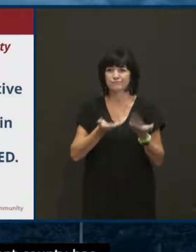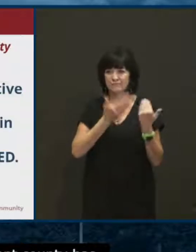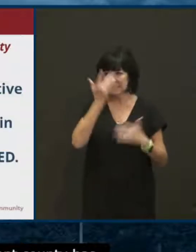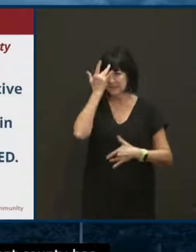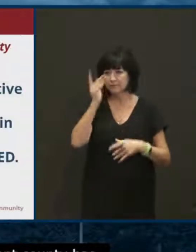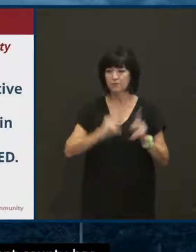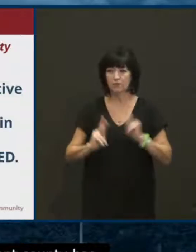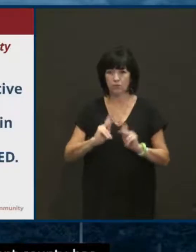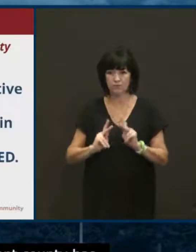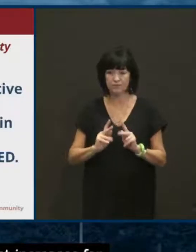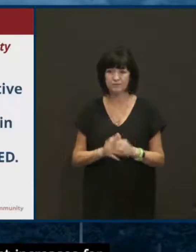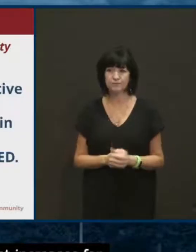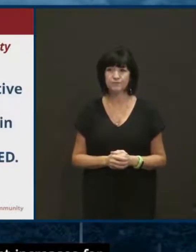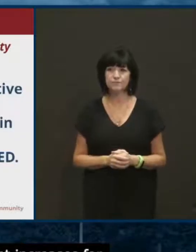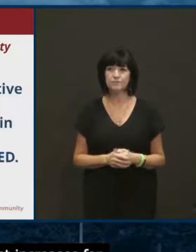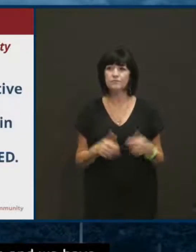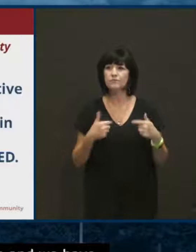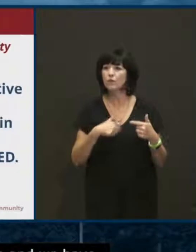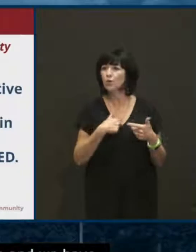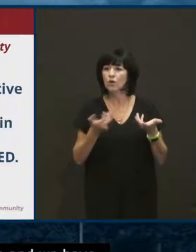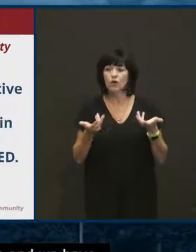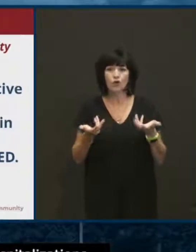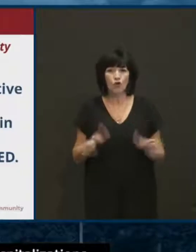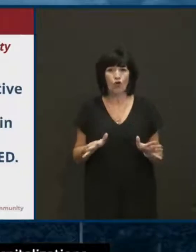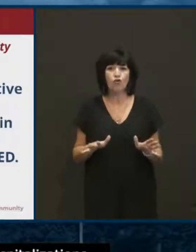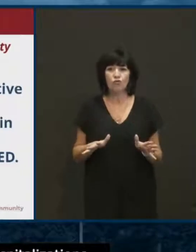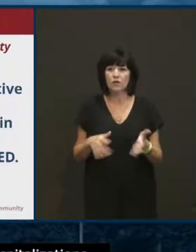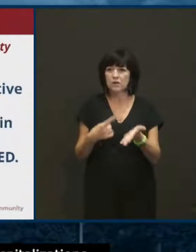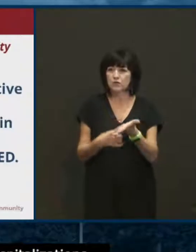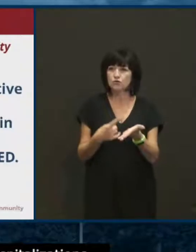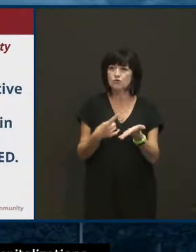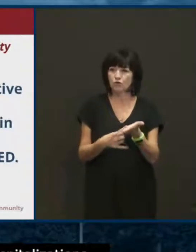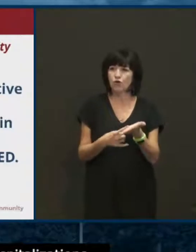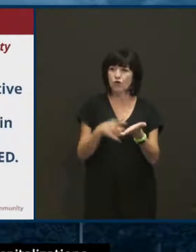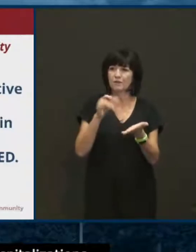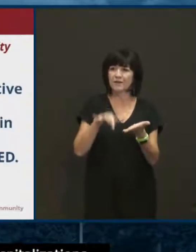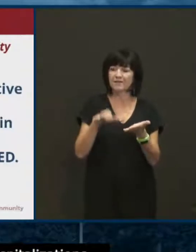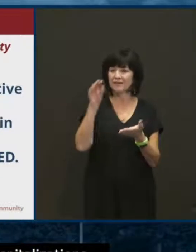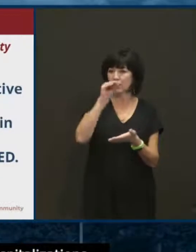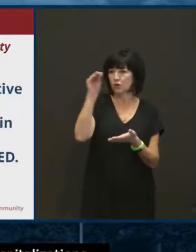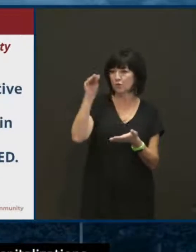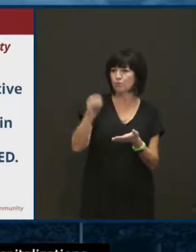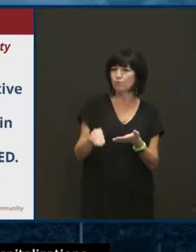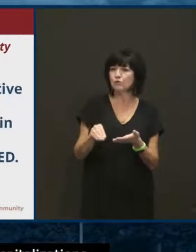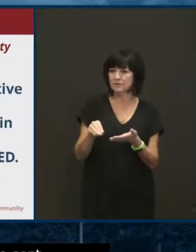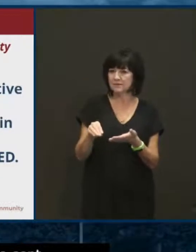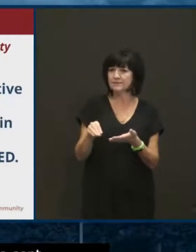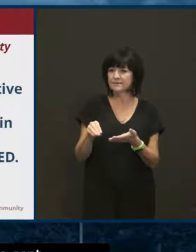We've already talked about the updates for percent positivity